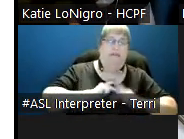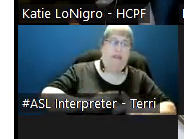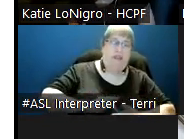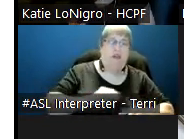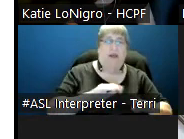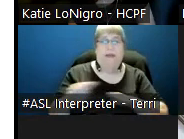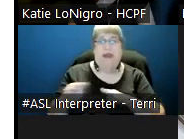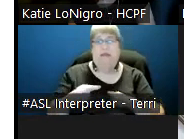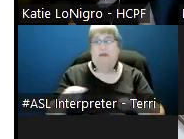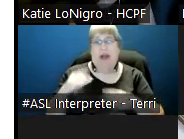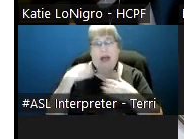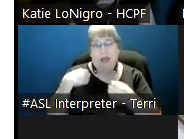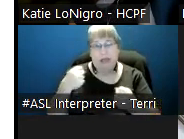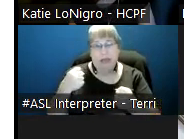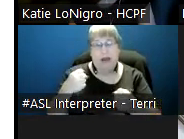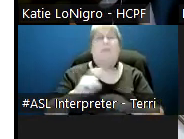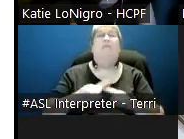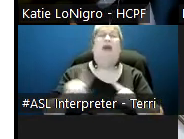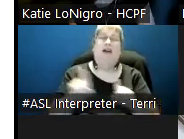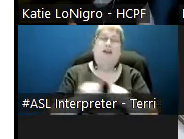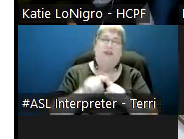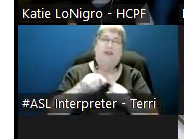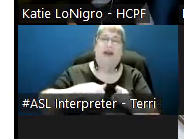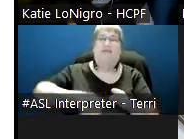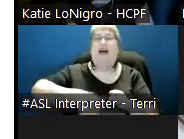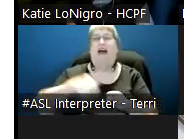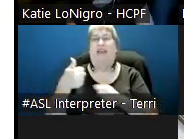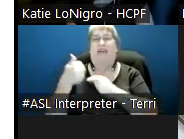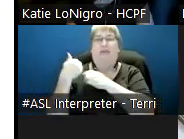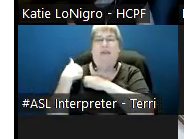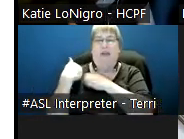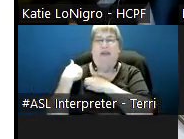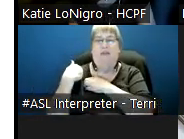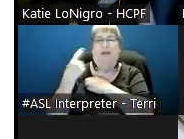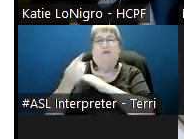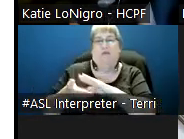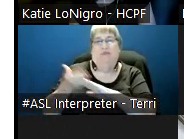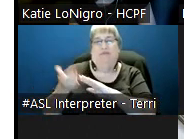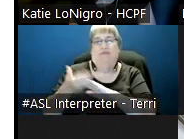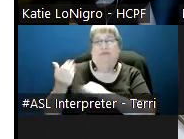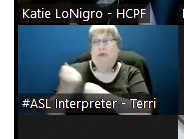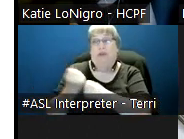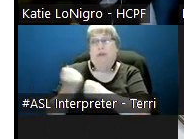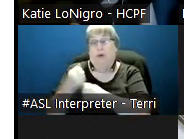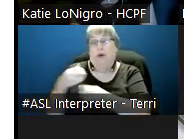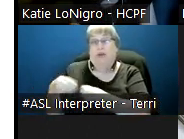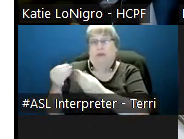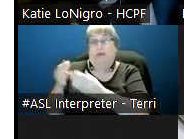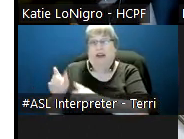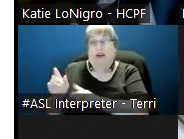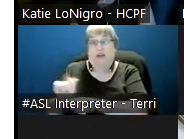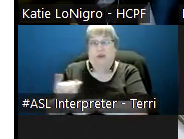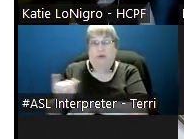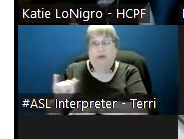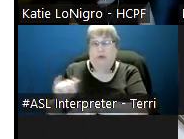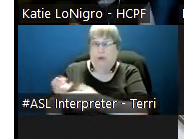they also have many other responsibilities, more on the administrative side as they support providers. So that's contracting with a